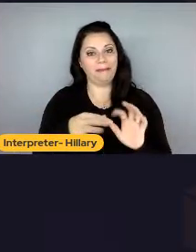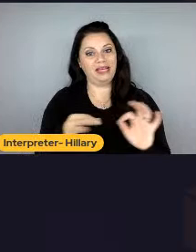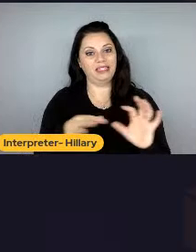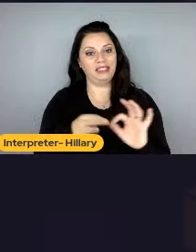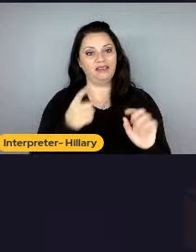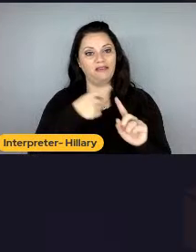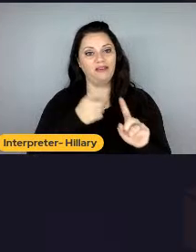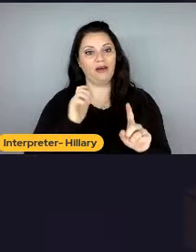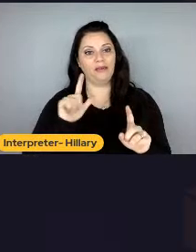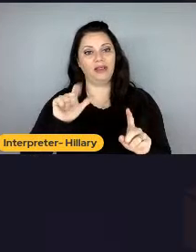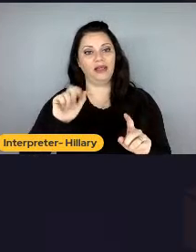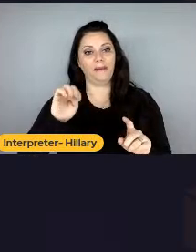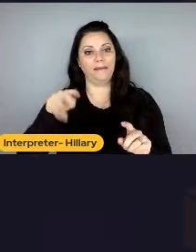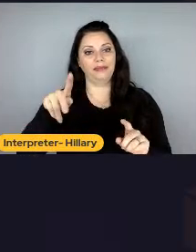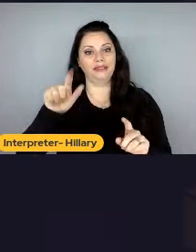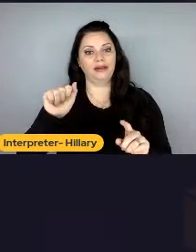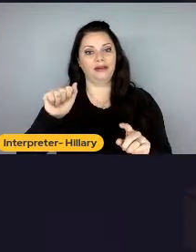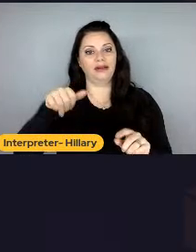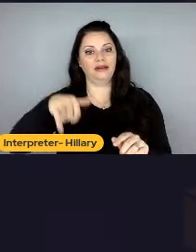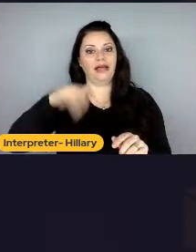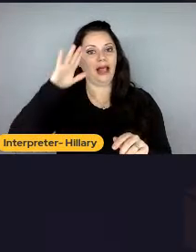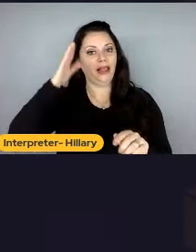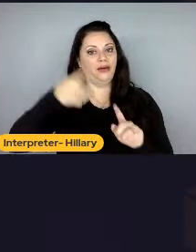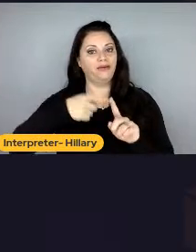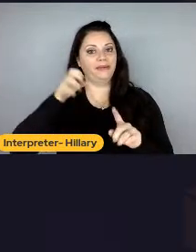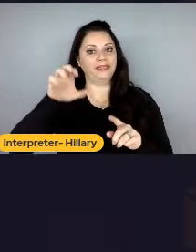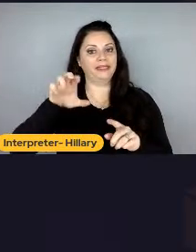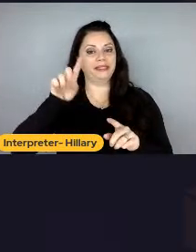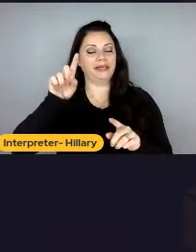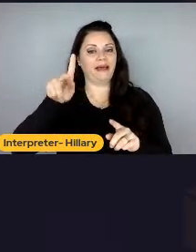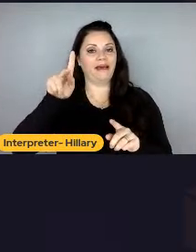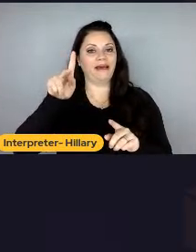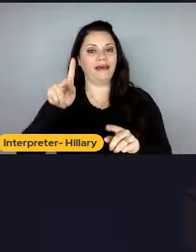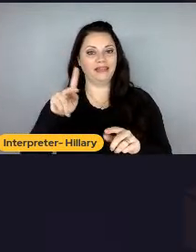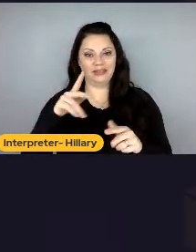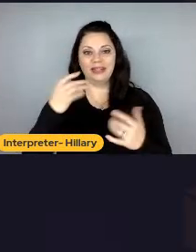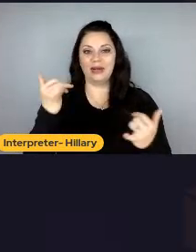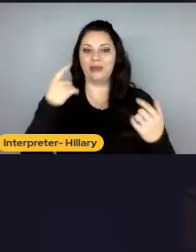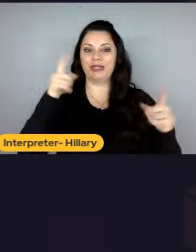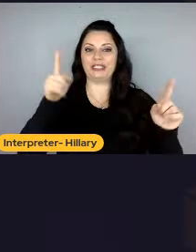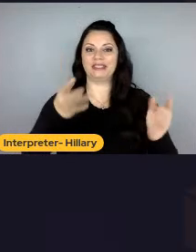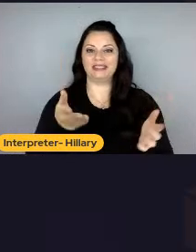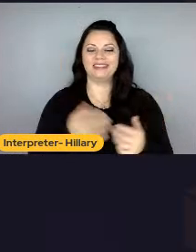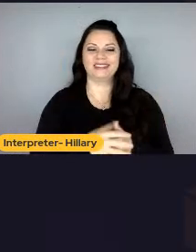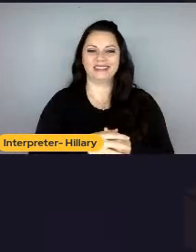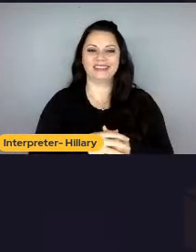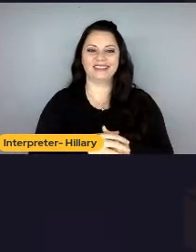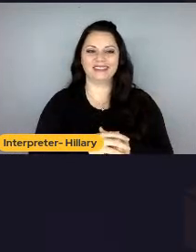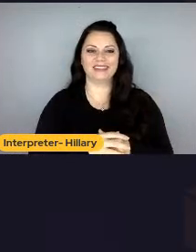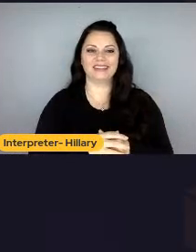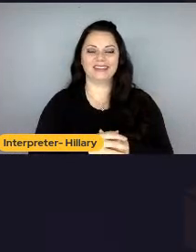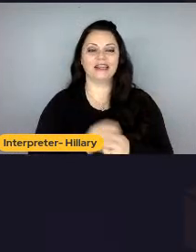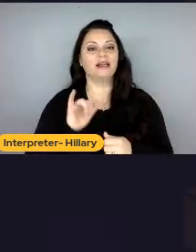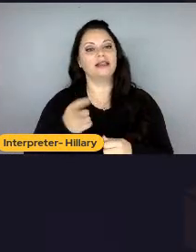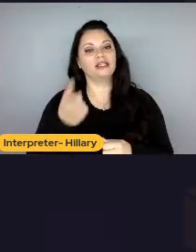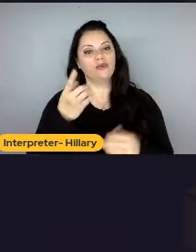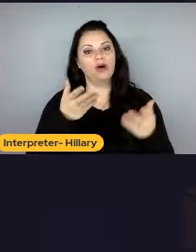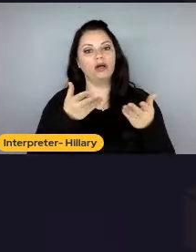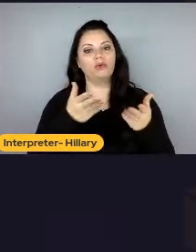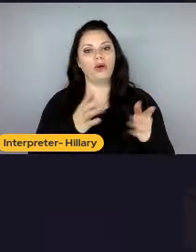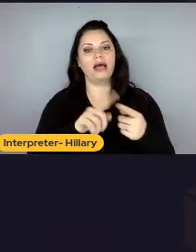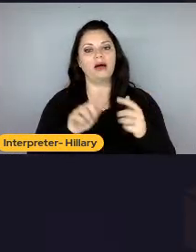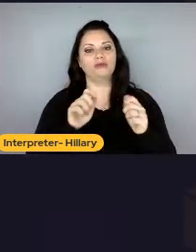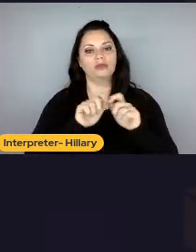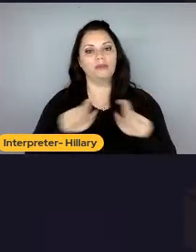Lambda, hello from CDK. So it is all working. And so that was one of the ways of deploying